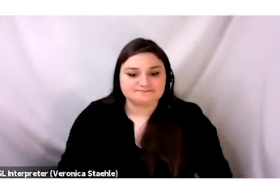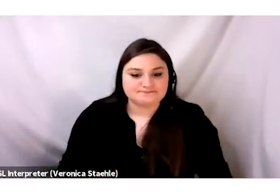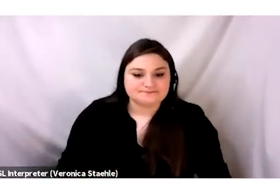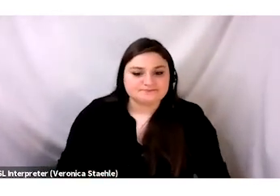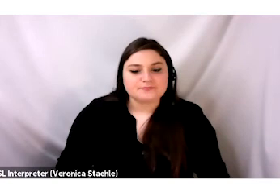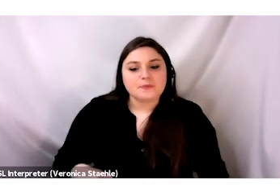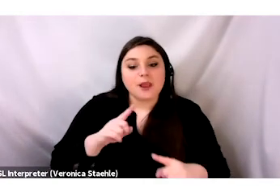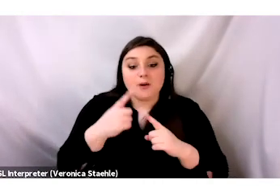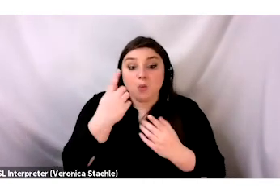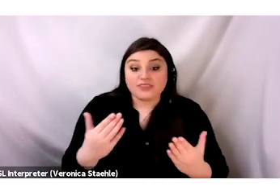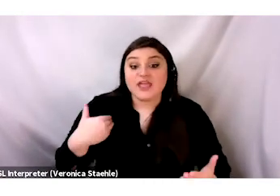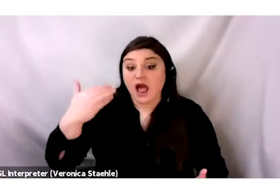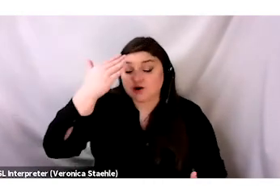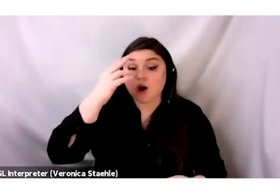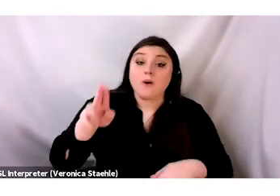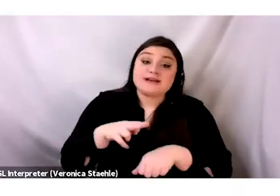it releases